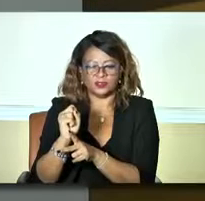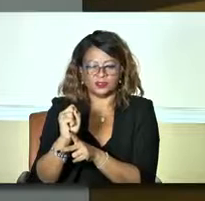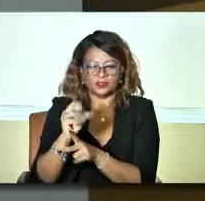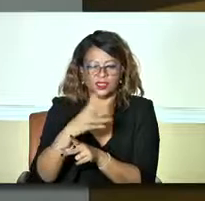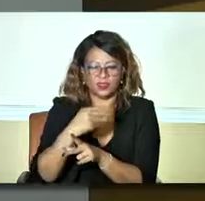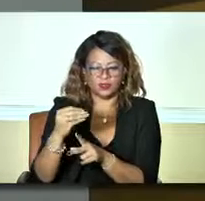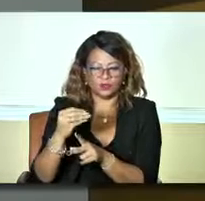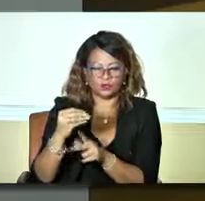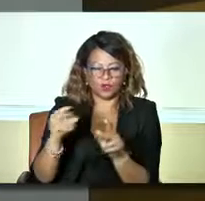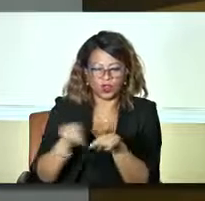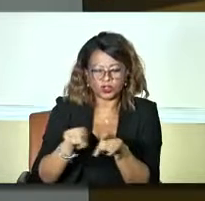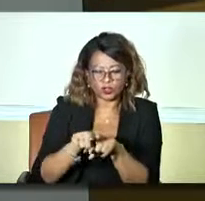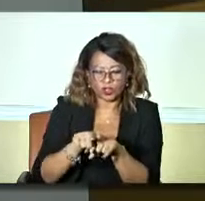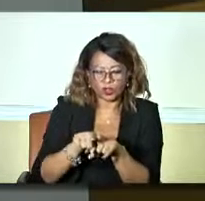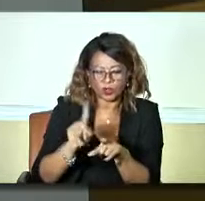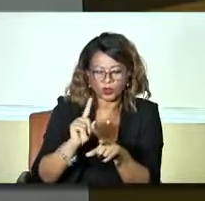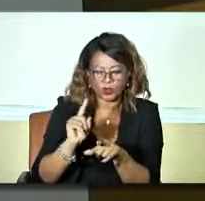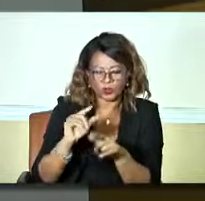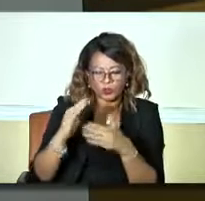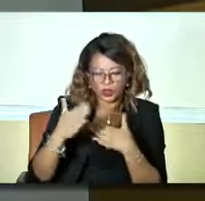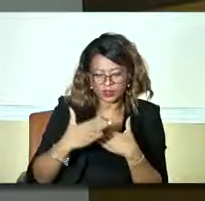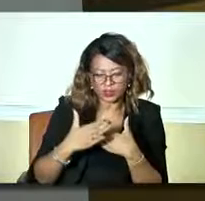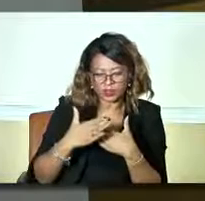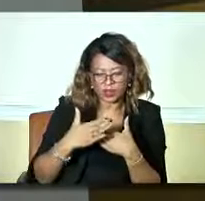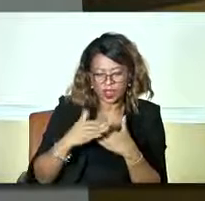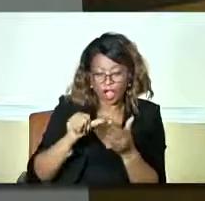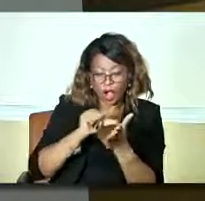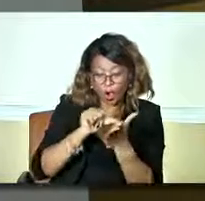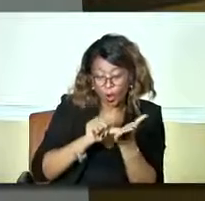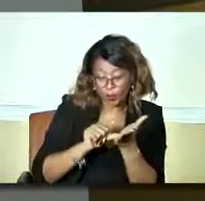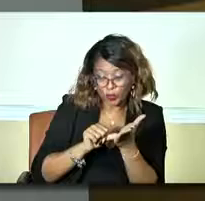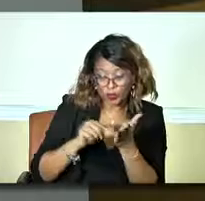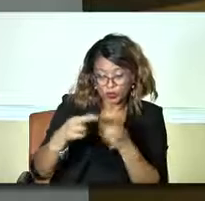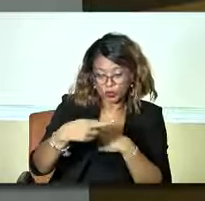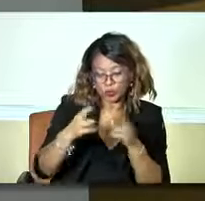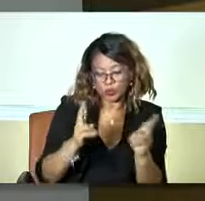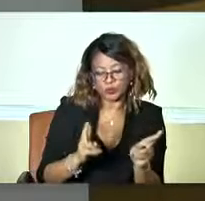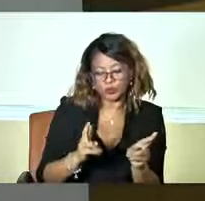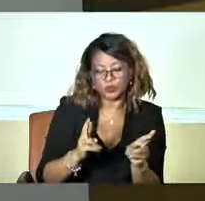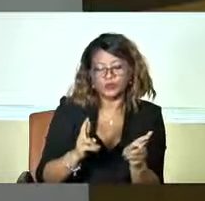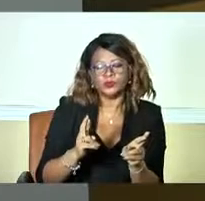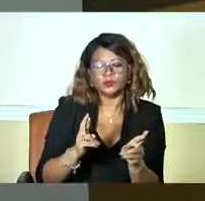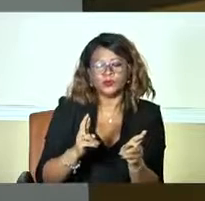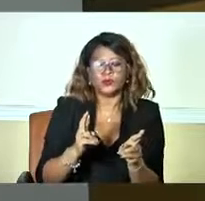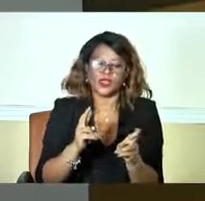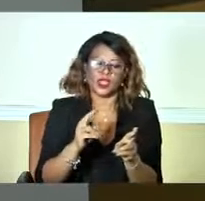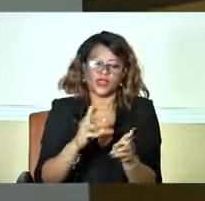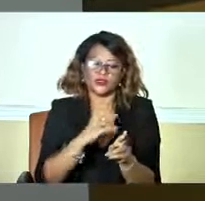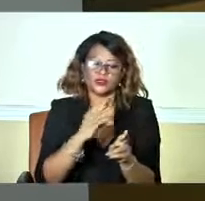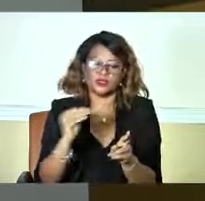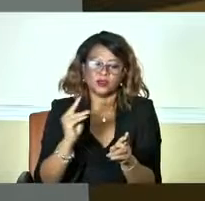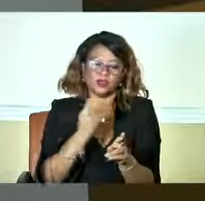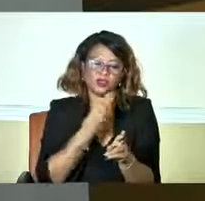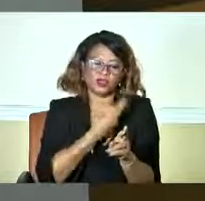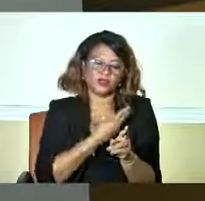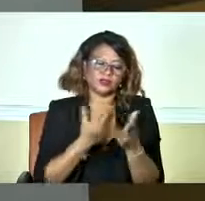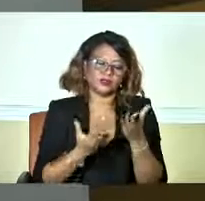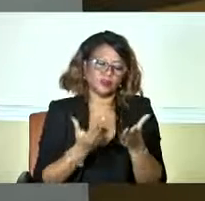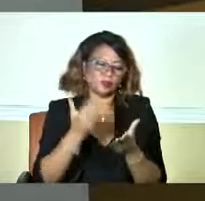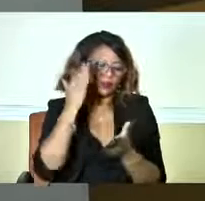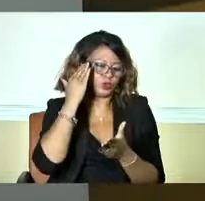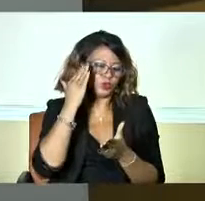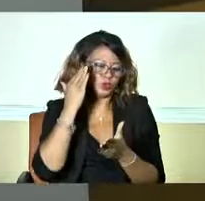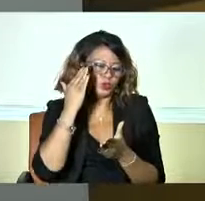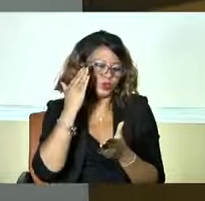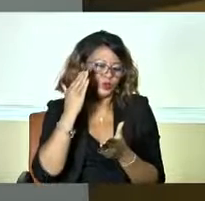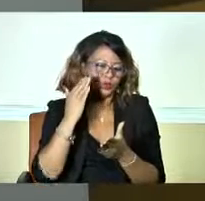renovation is where we are presently, the operating room facility. And some of us may know this